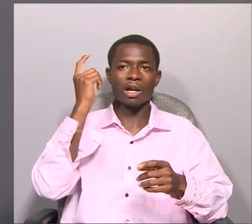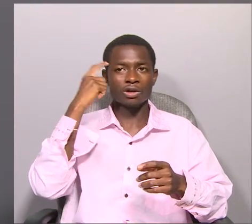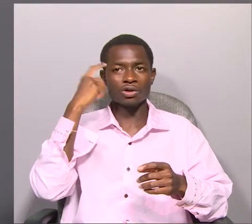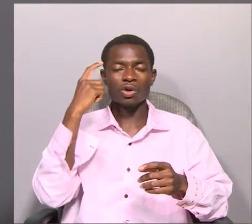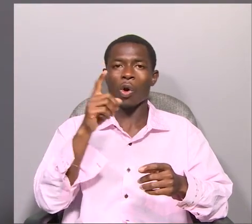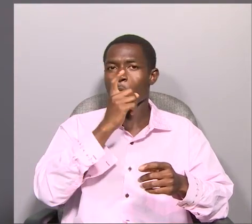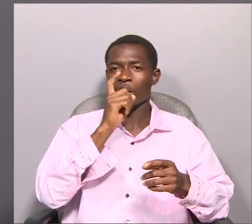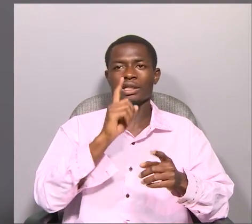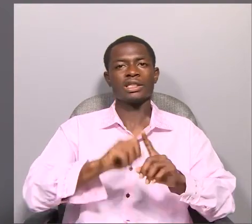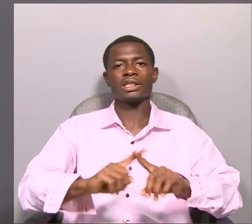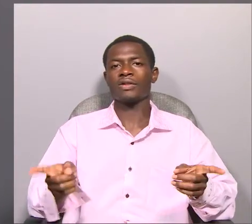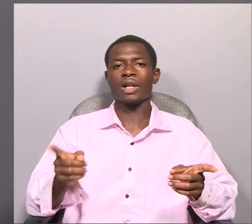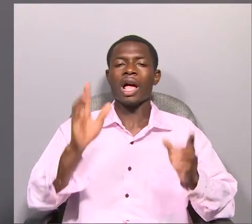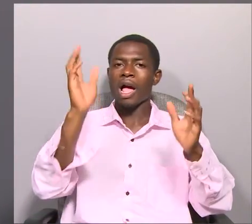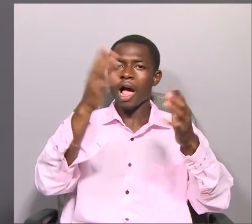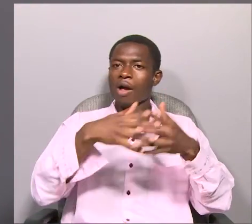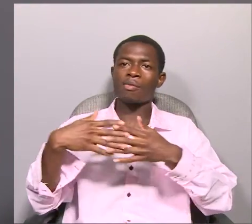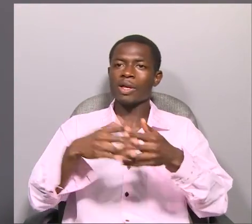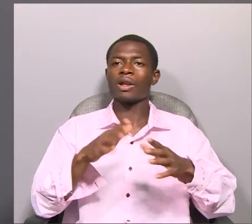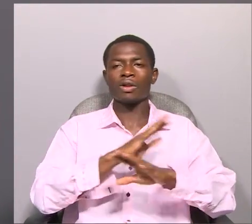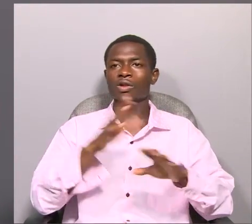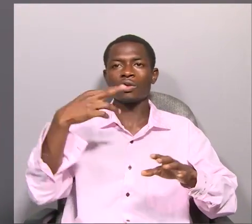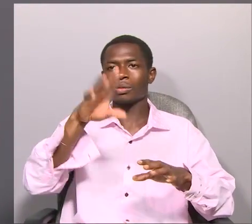American, they are not Nigerian, they are Zimbabwean.